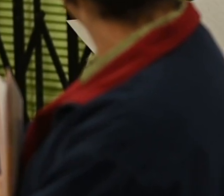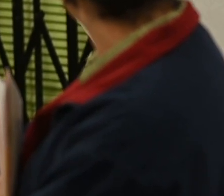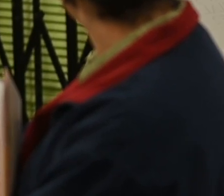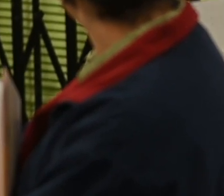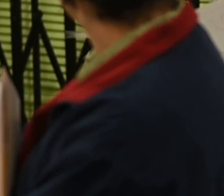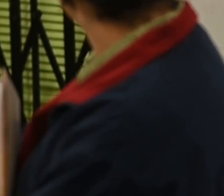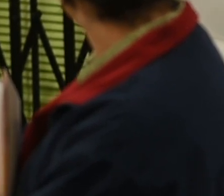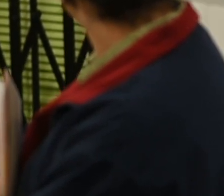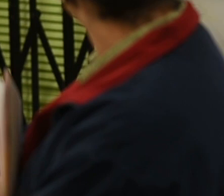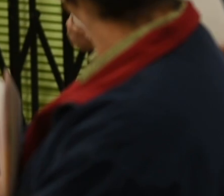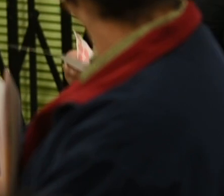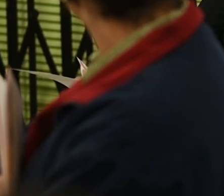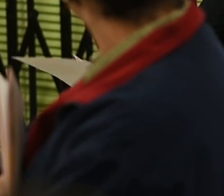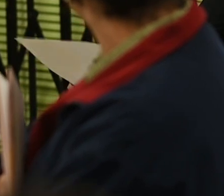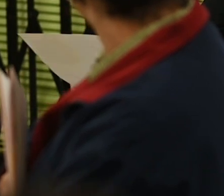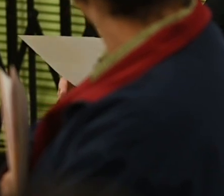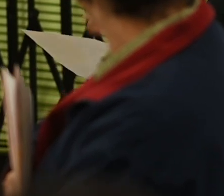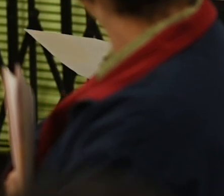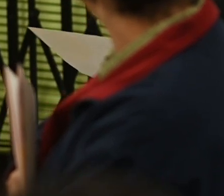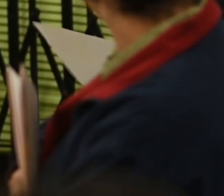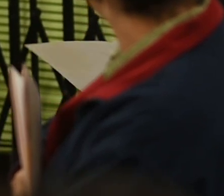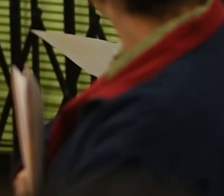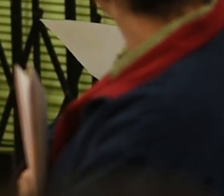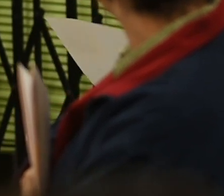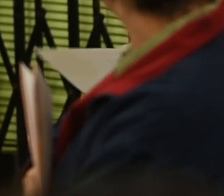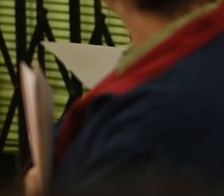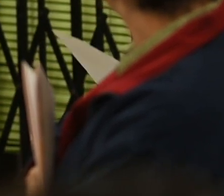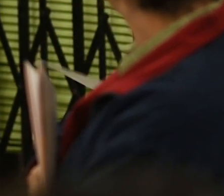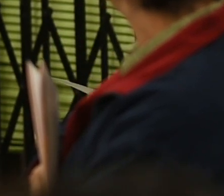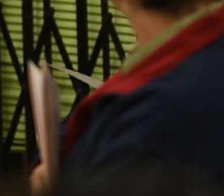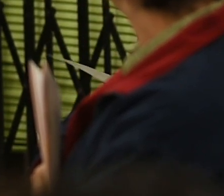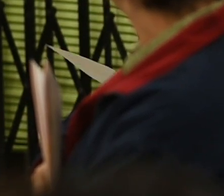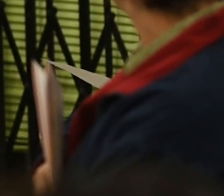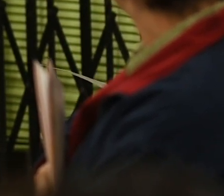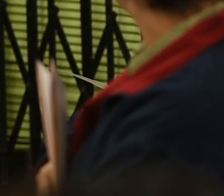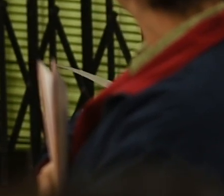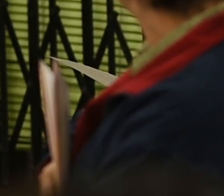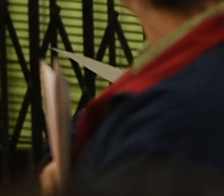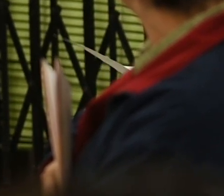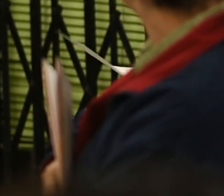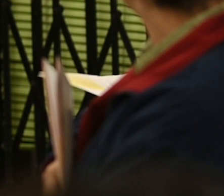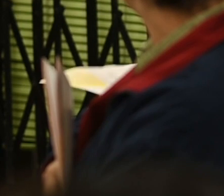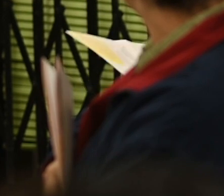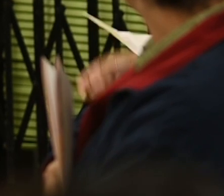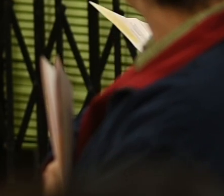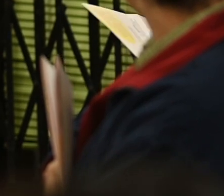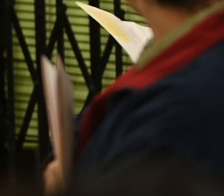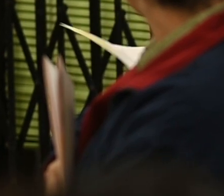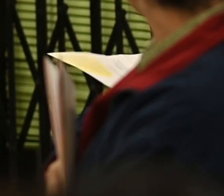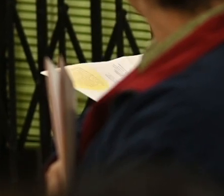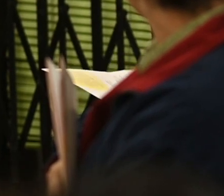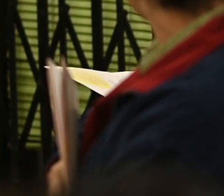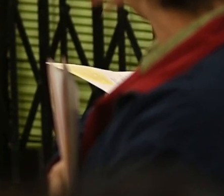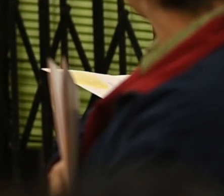which I work, which is to actually tell stories and educate folks about like the land and its connectivity